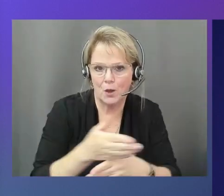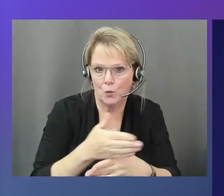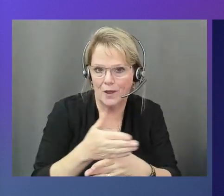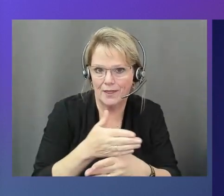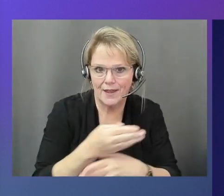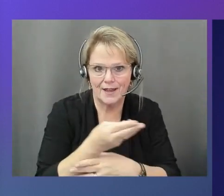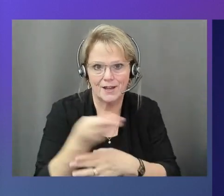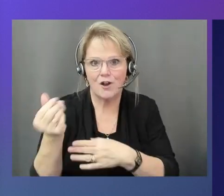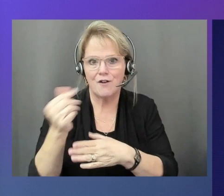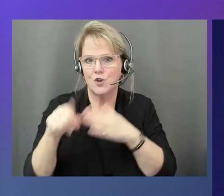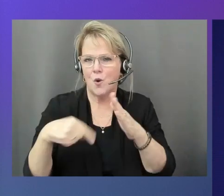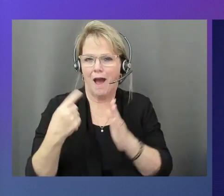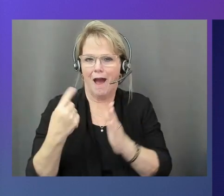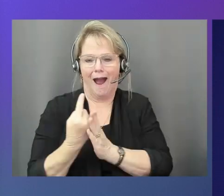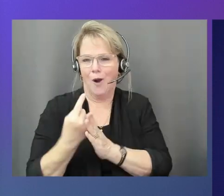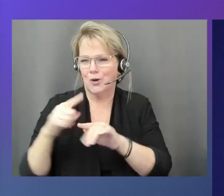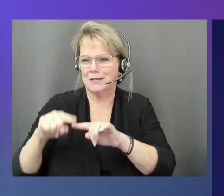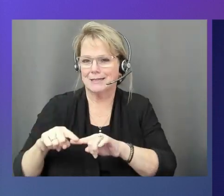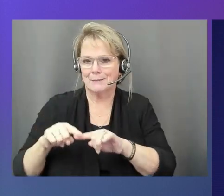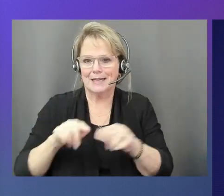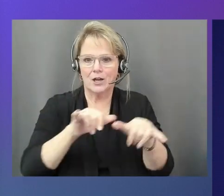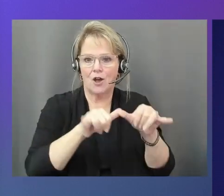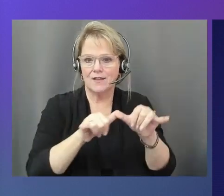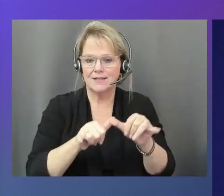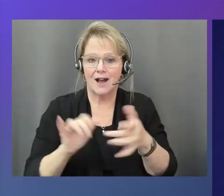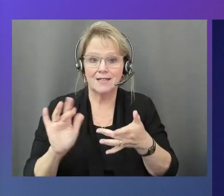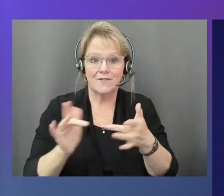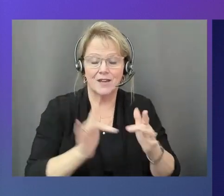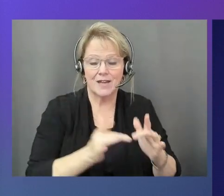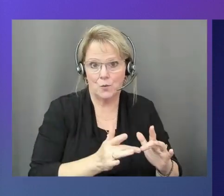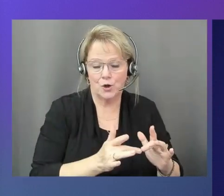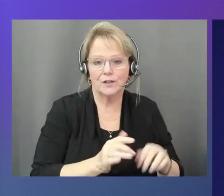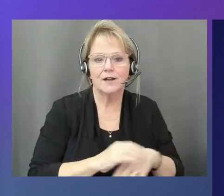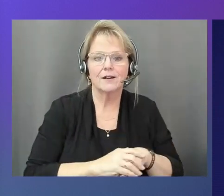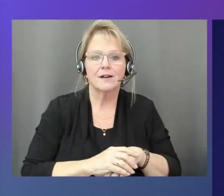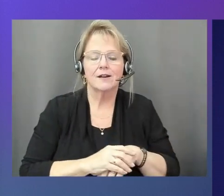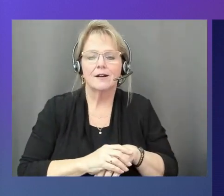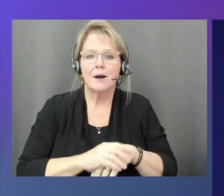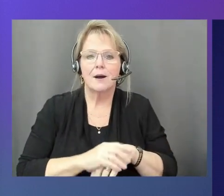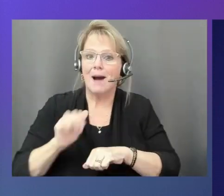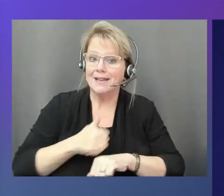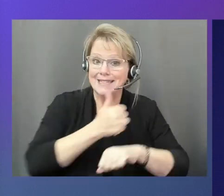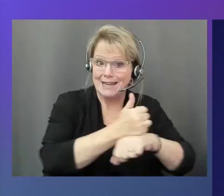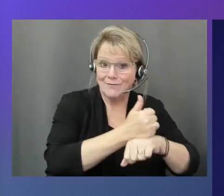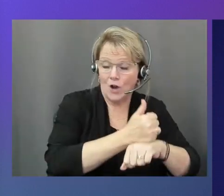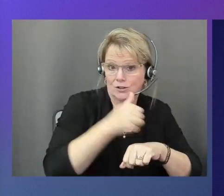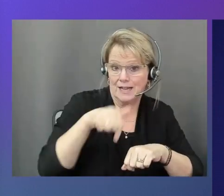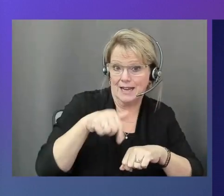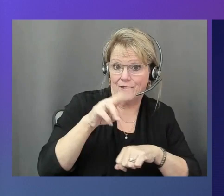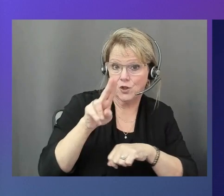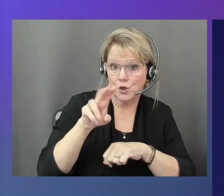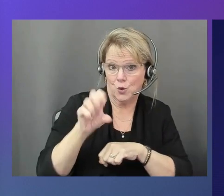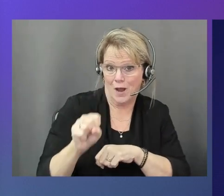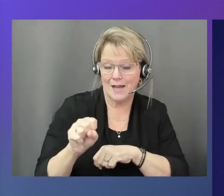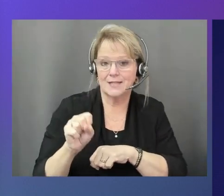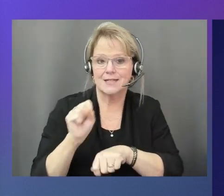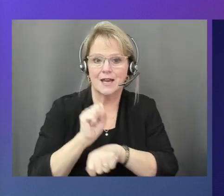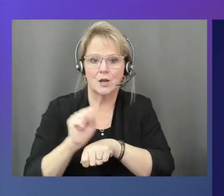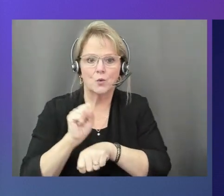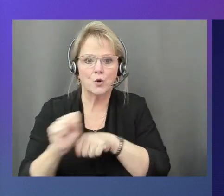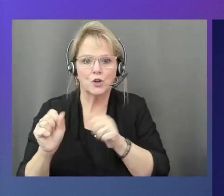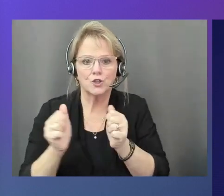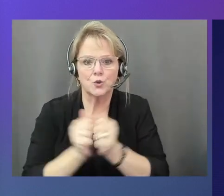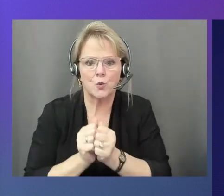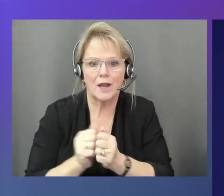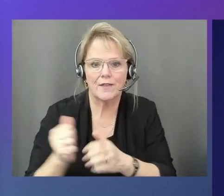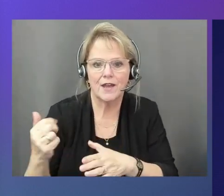of the network. By default, in the US, it works with shared spectrum, so customers don't need even a license